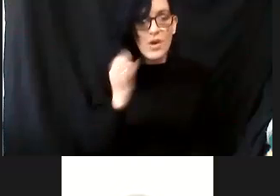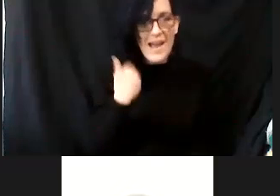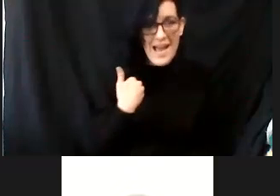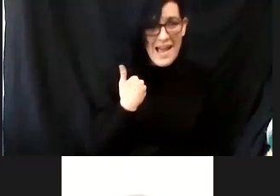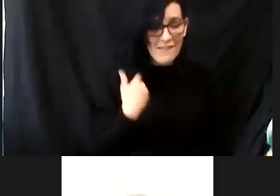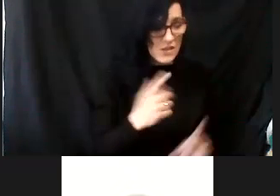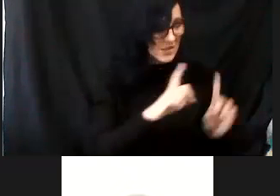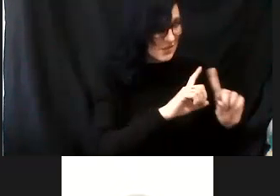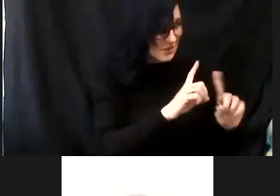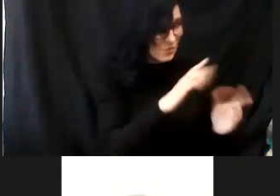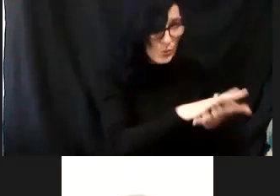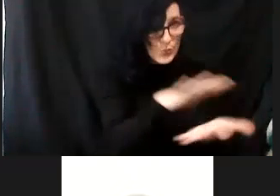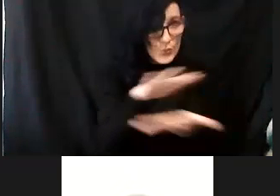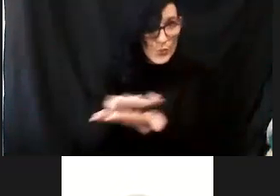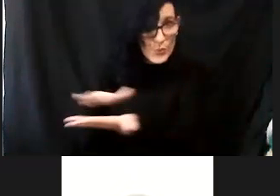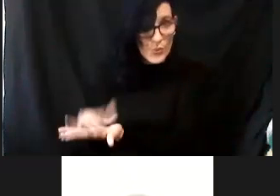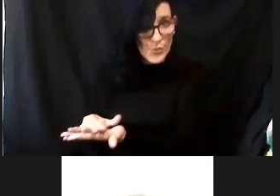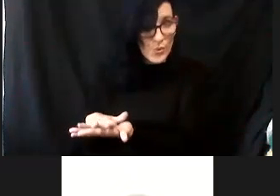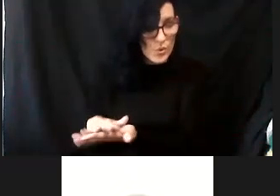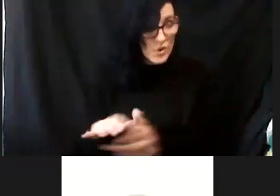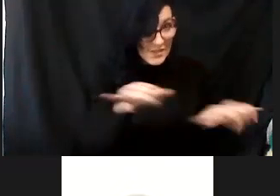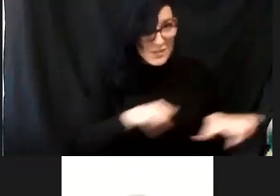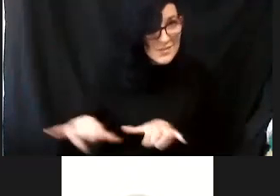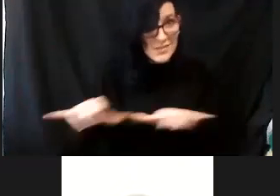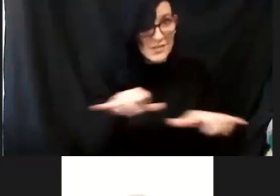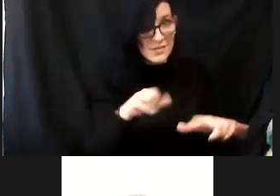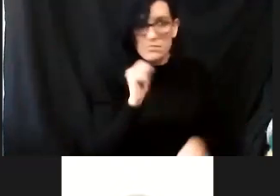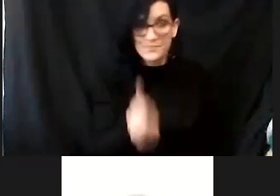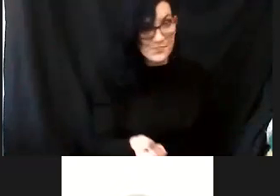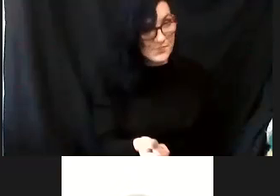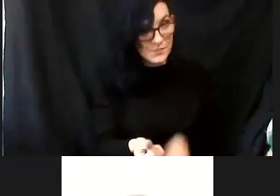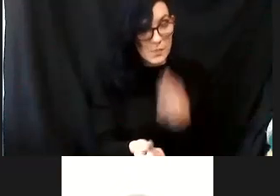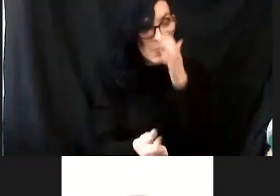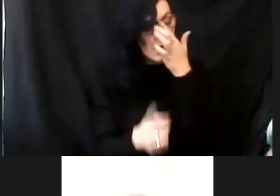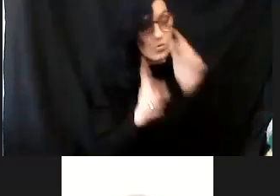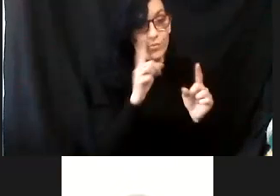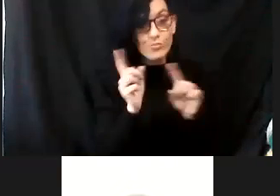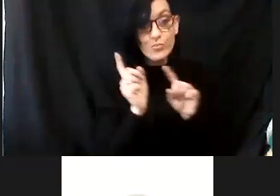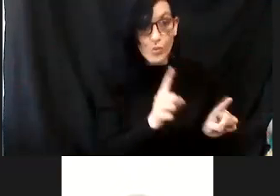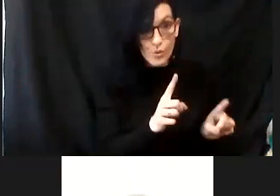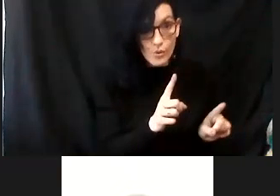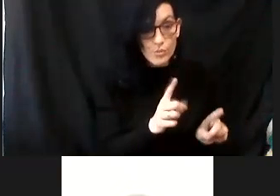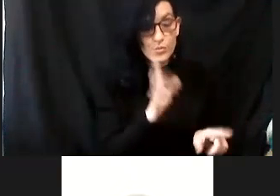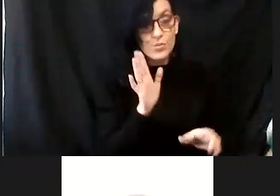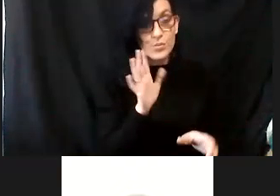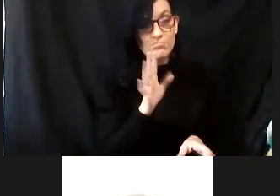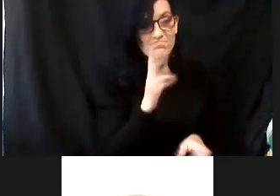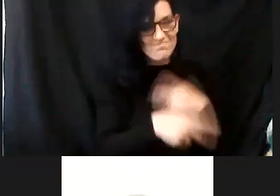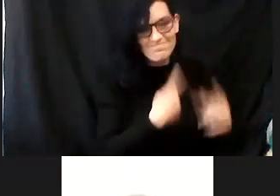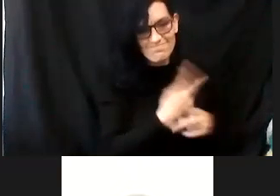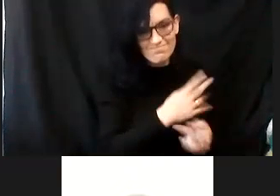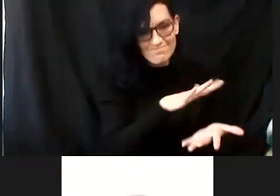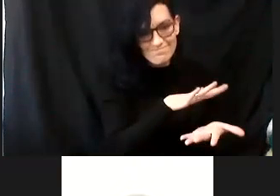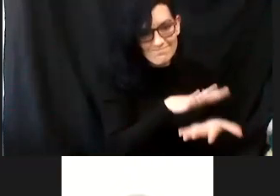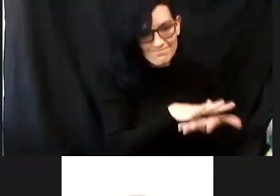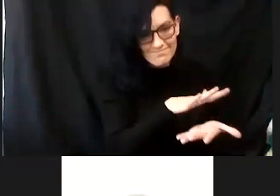one of these schools and you still have a federal loan and you're still paying on it, or if it's in